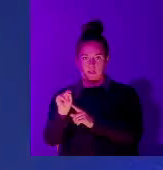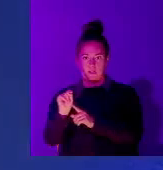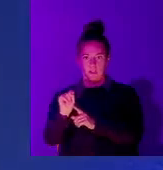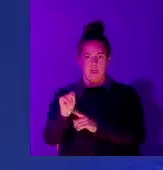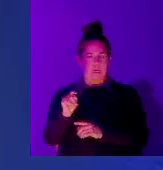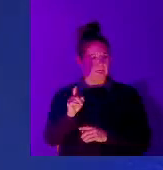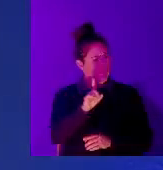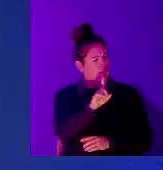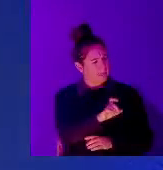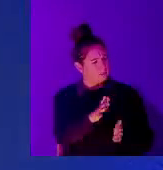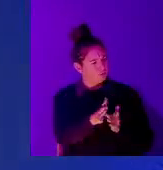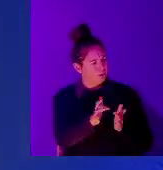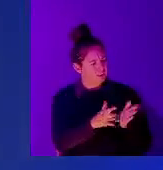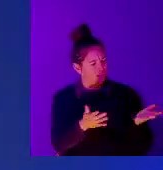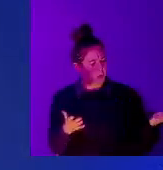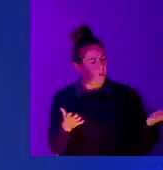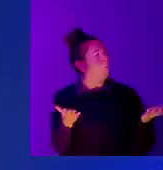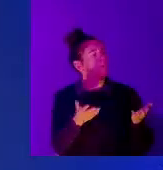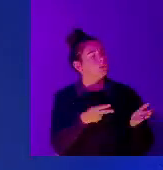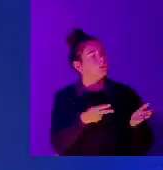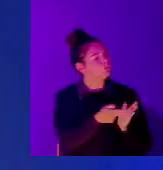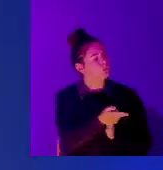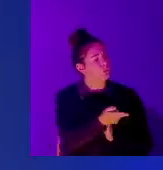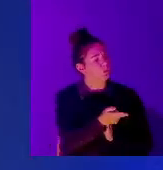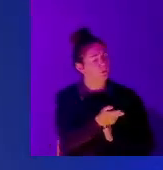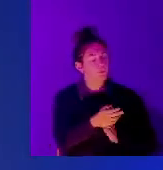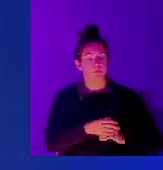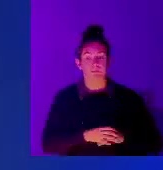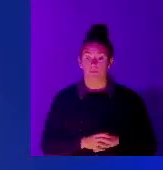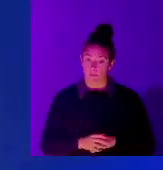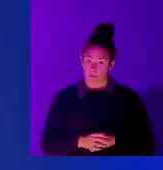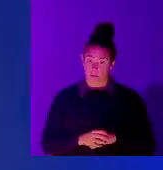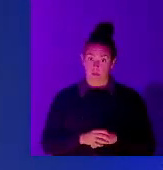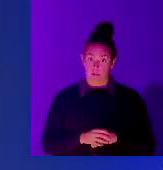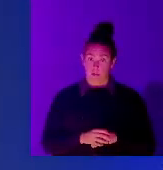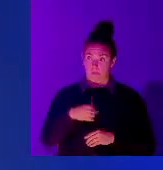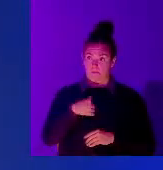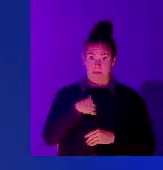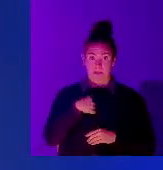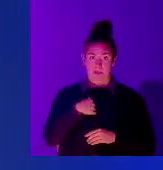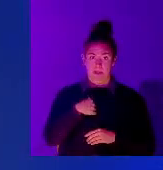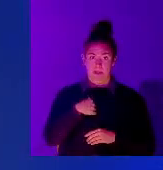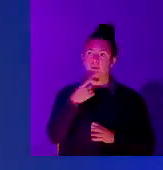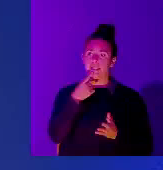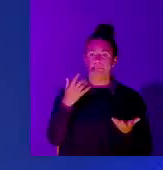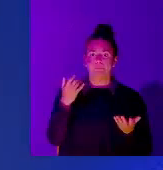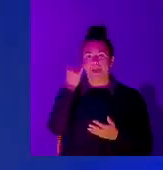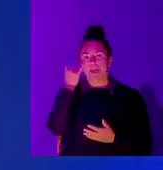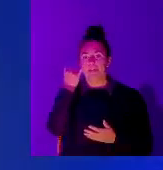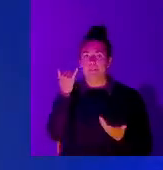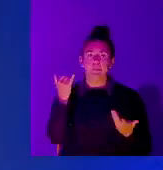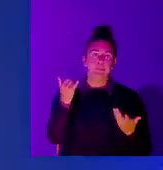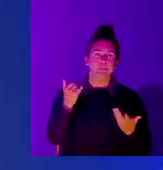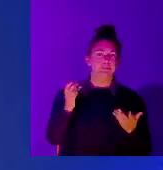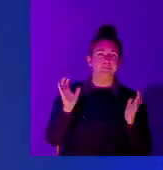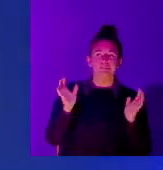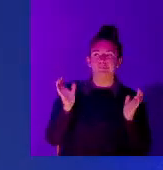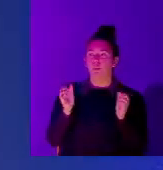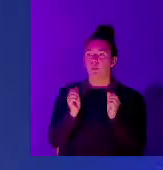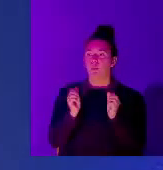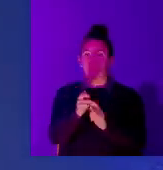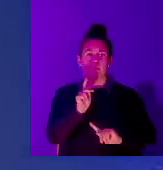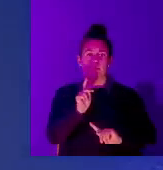say that if you were to talk about truth to people outside of the Church